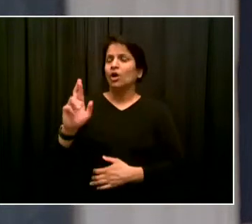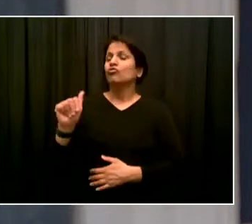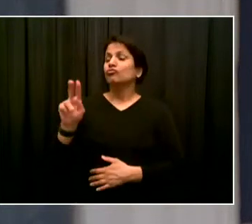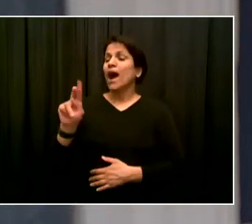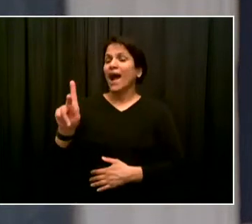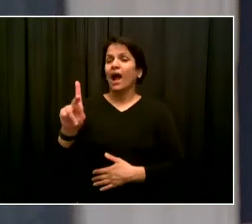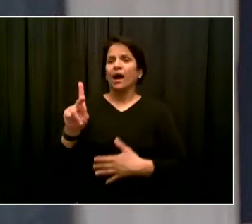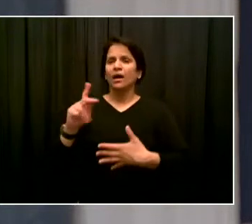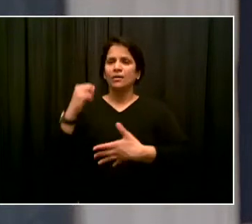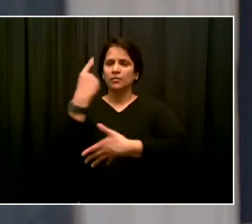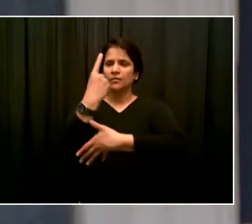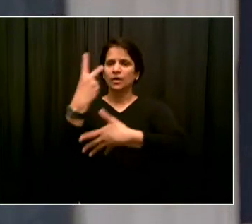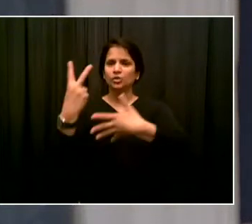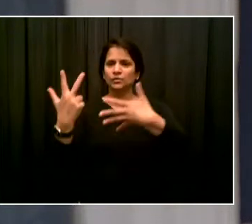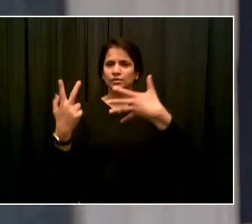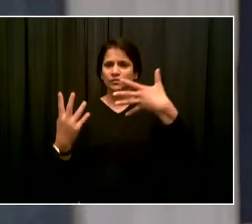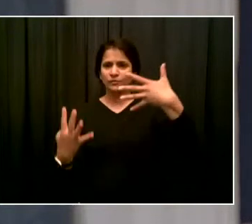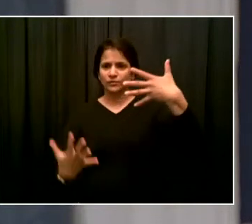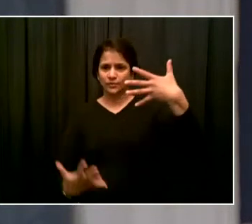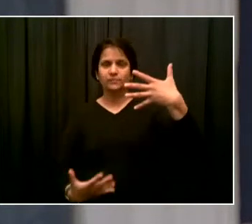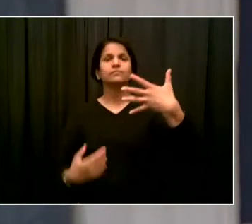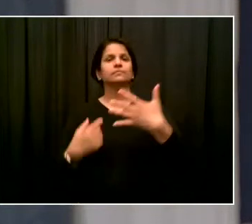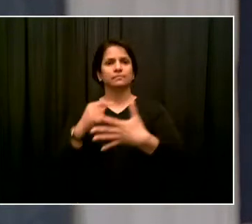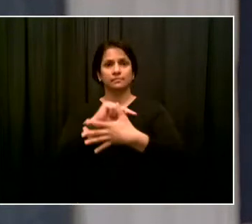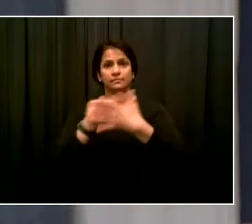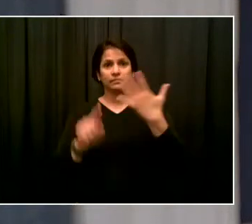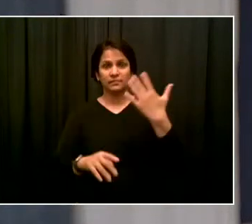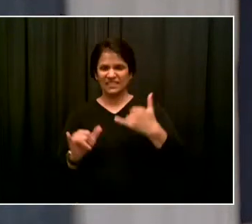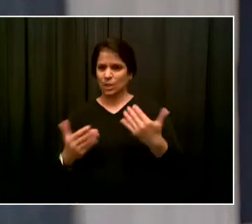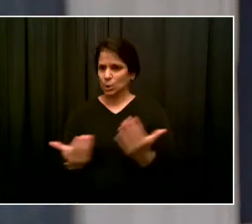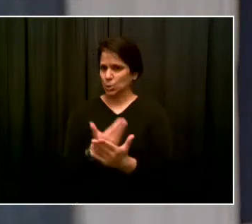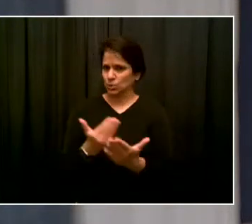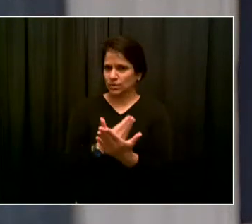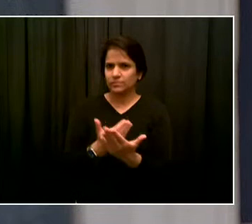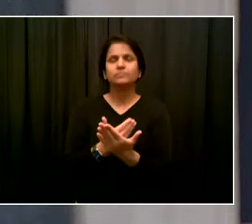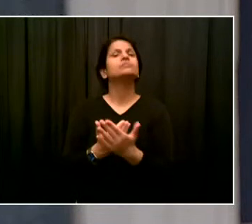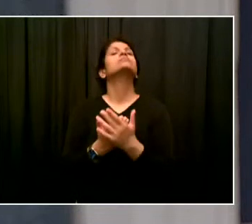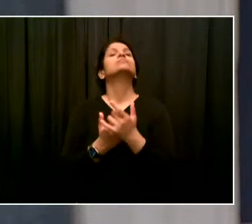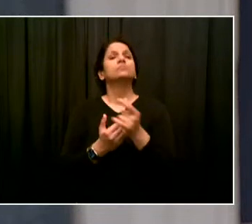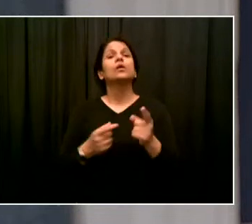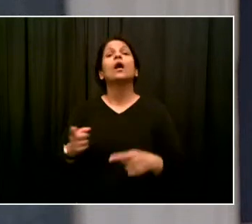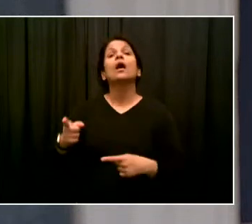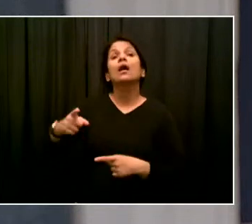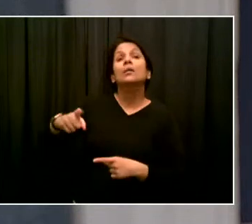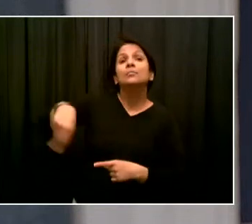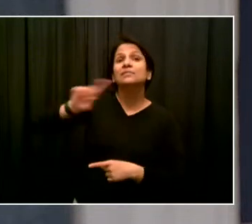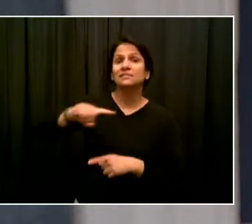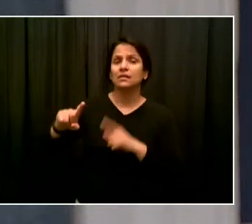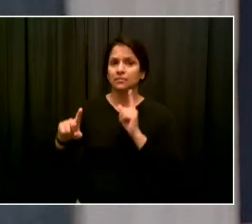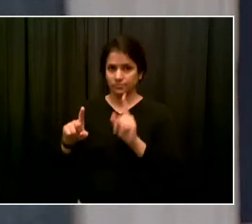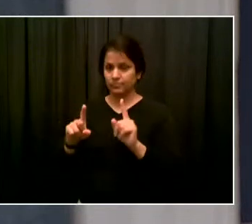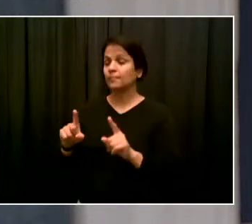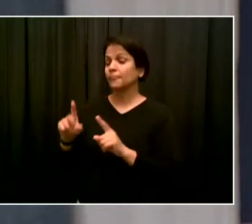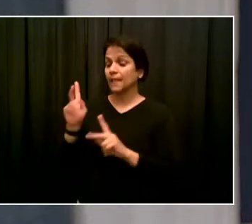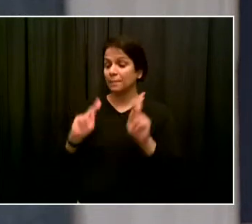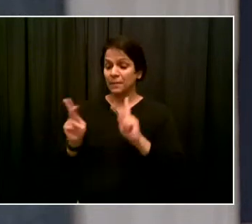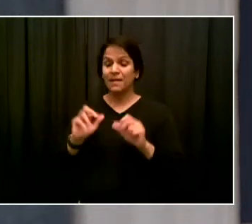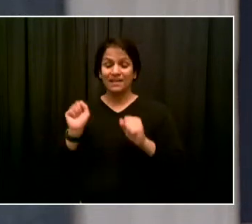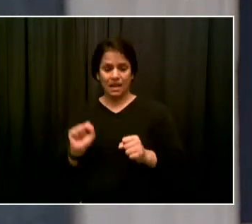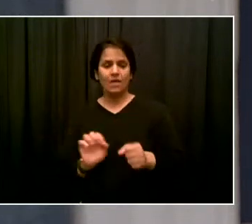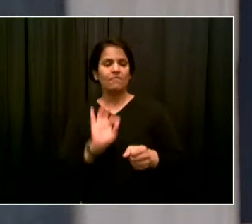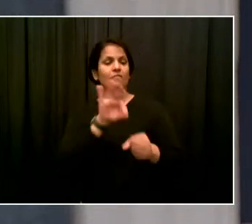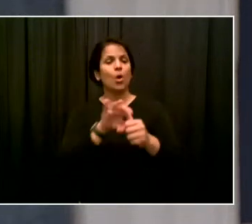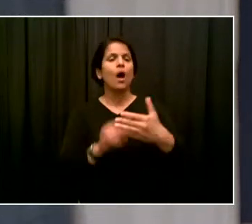that we're launching will help every New Yorker know that. Thanks to this funding, we can help drive awareness of ranked choice